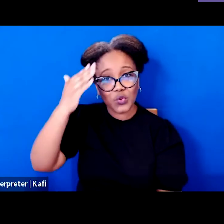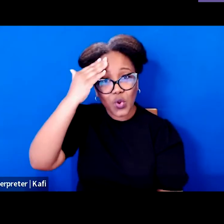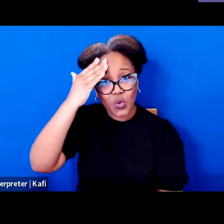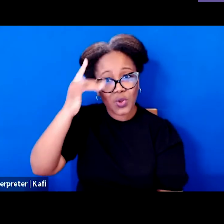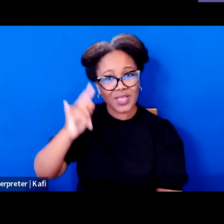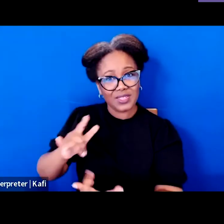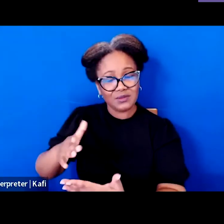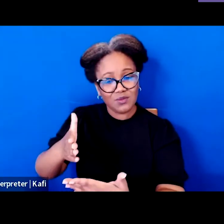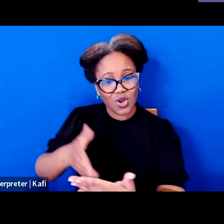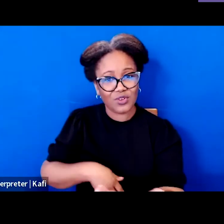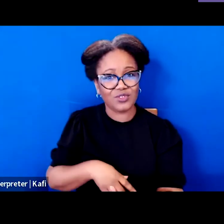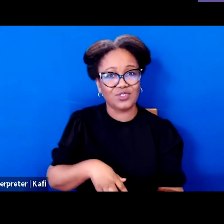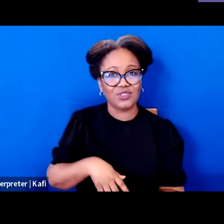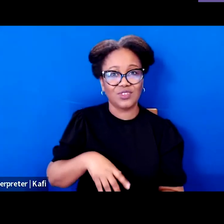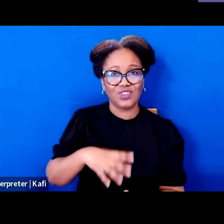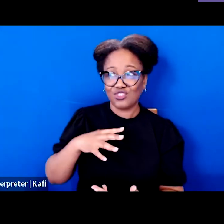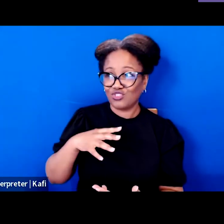misogynoir, trans-misogynoir.